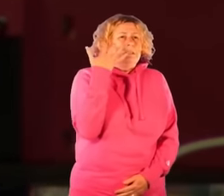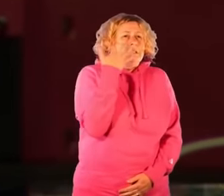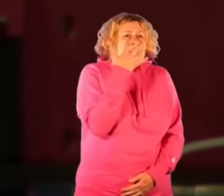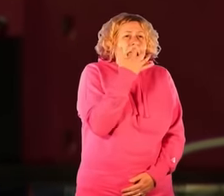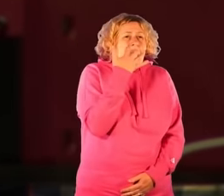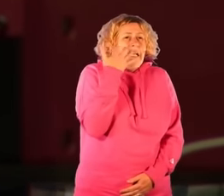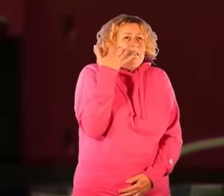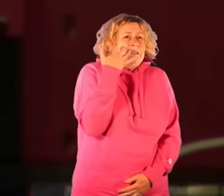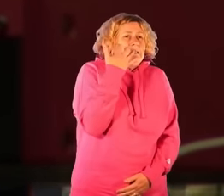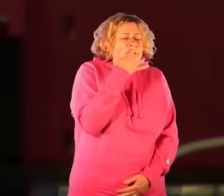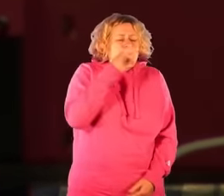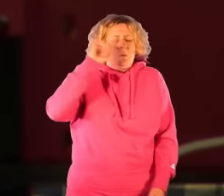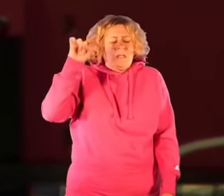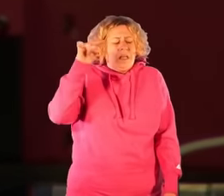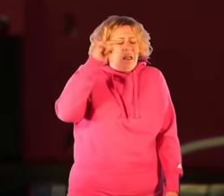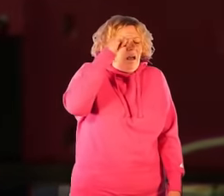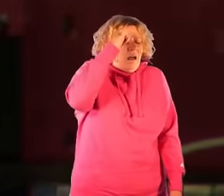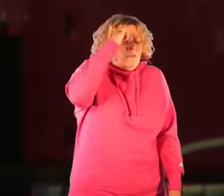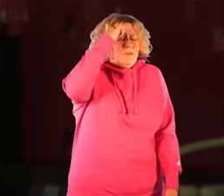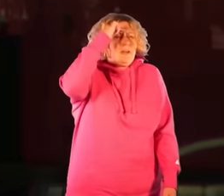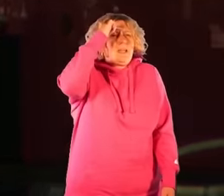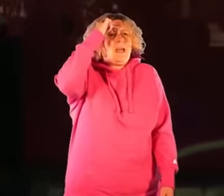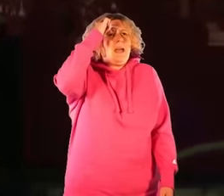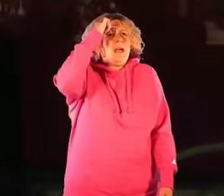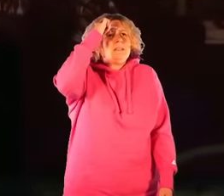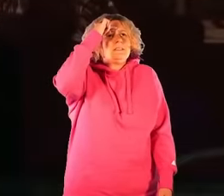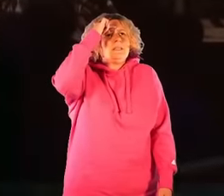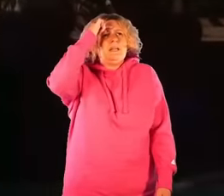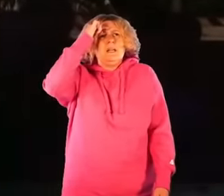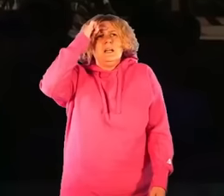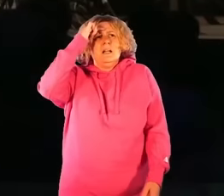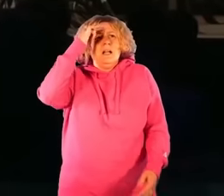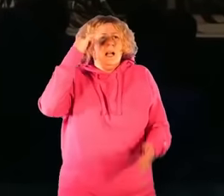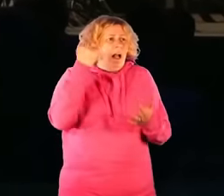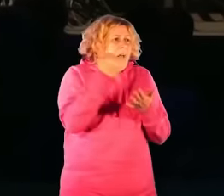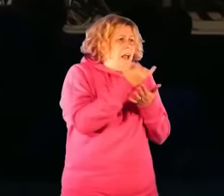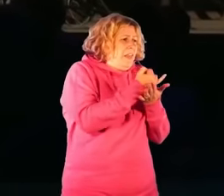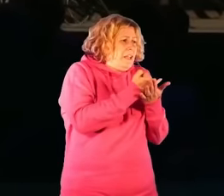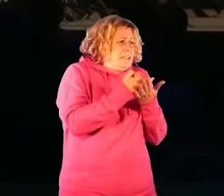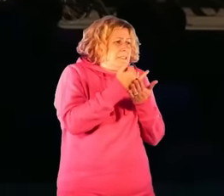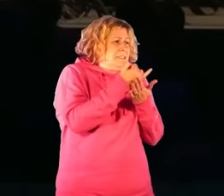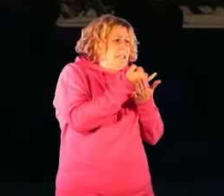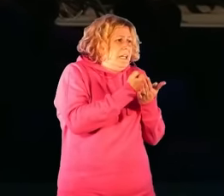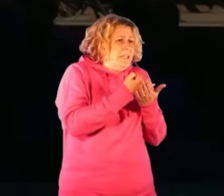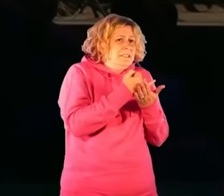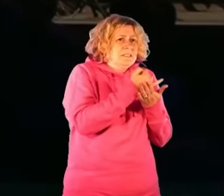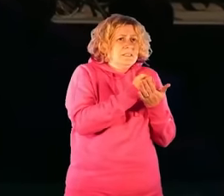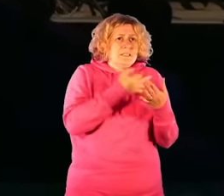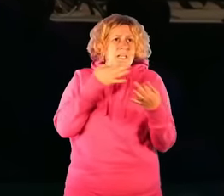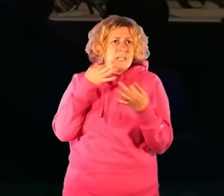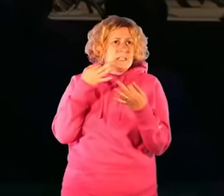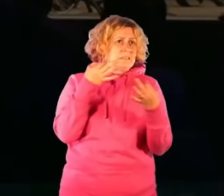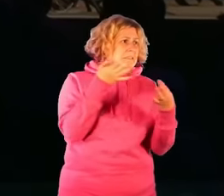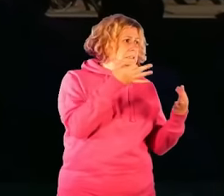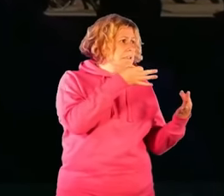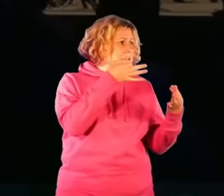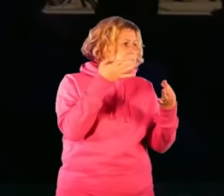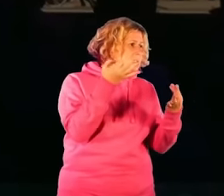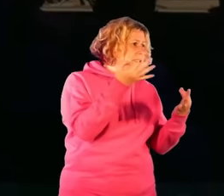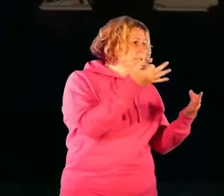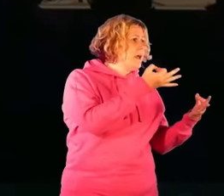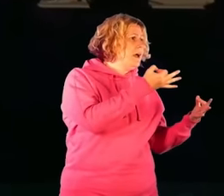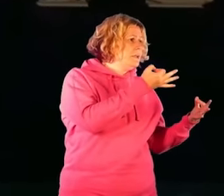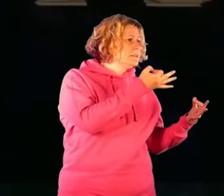for mistakes we can't forget, and the sins that